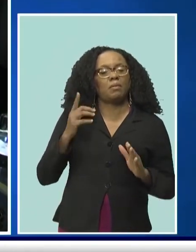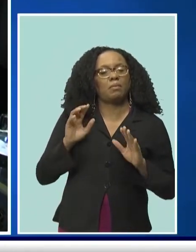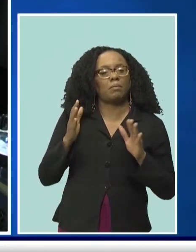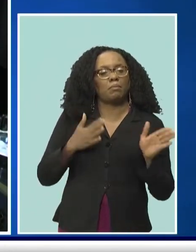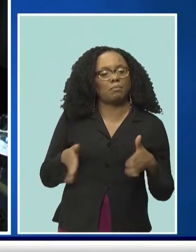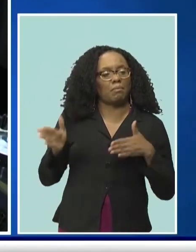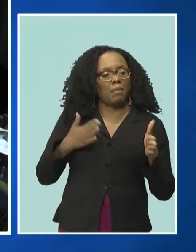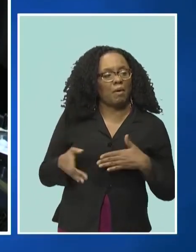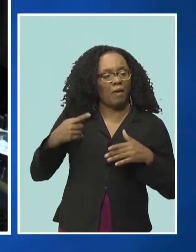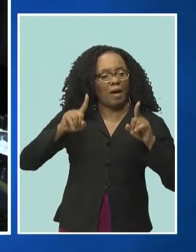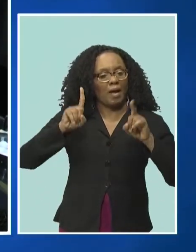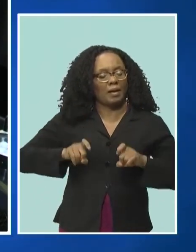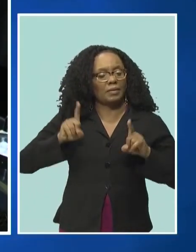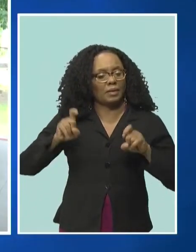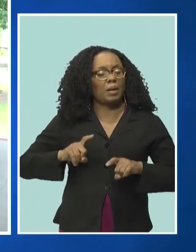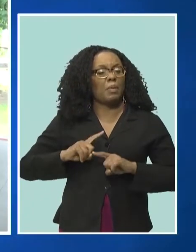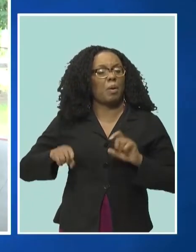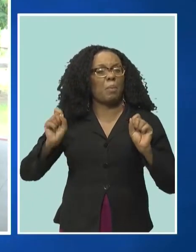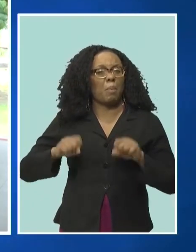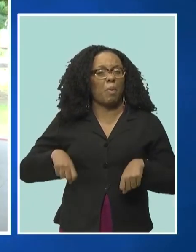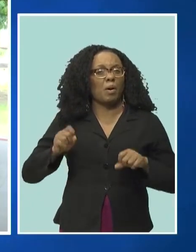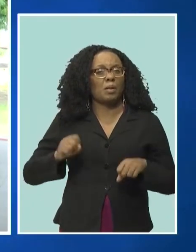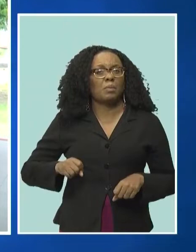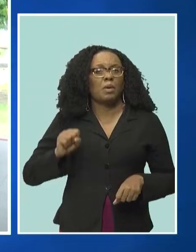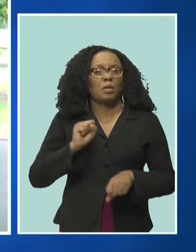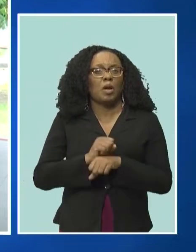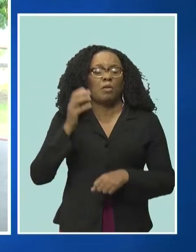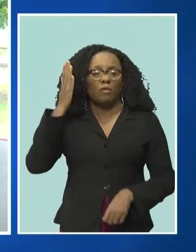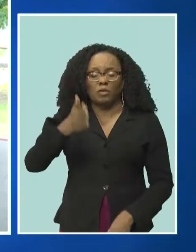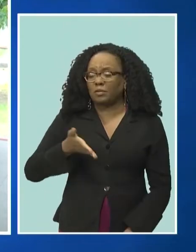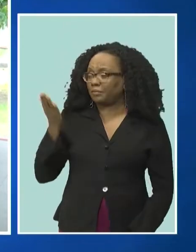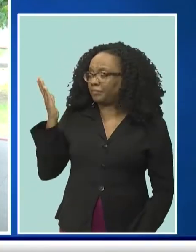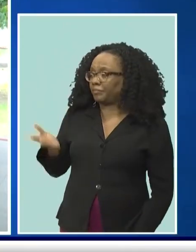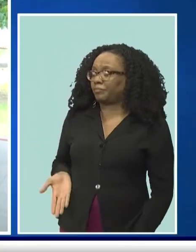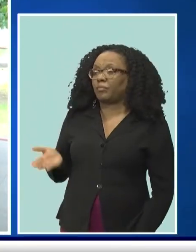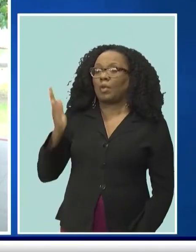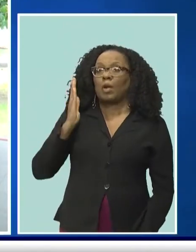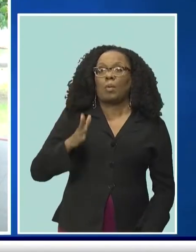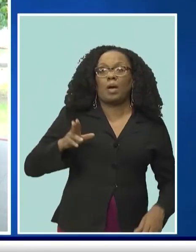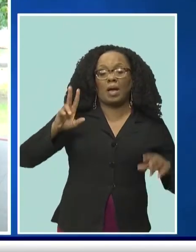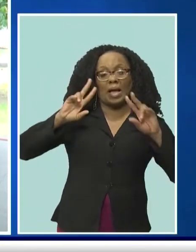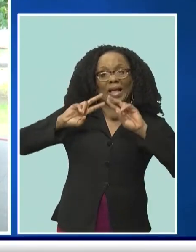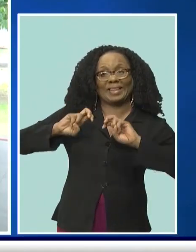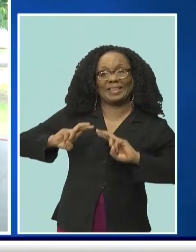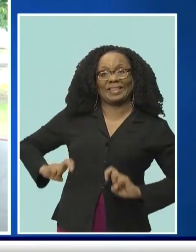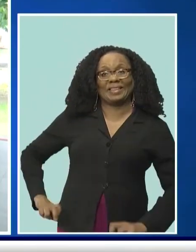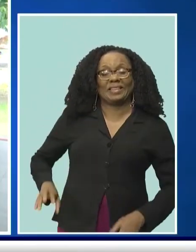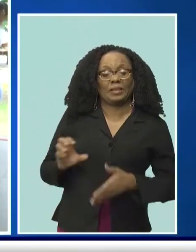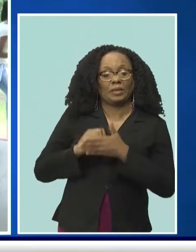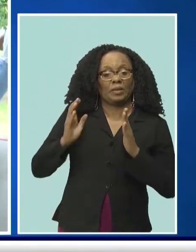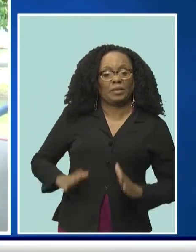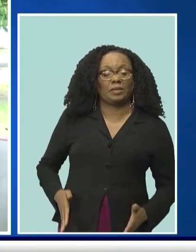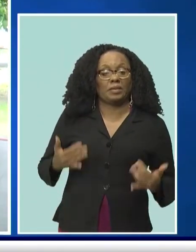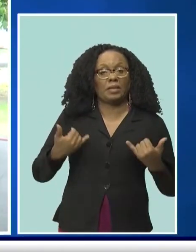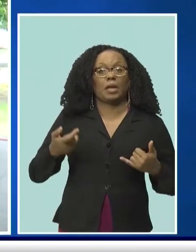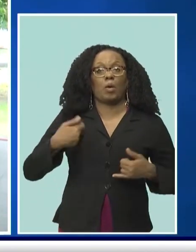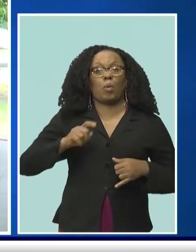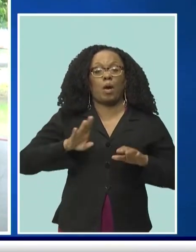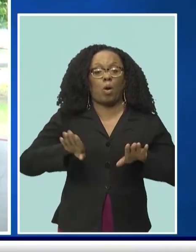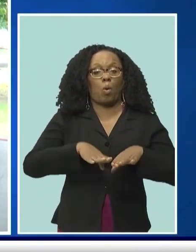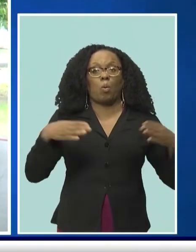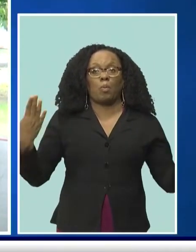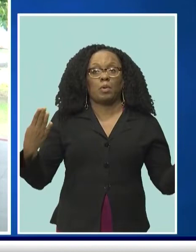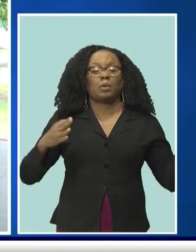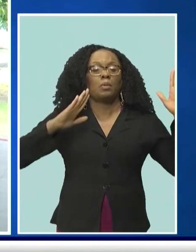possible career. The students will be assessed in the level 1 standard. Today we are open to the public, and it is the hope that we will